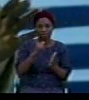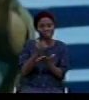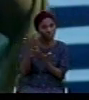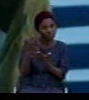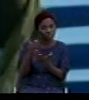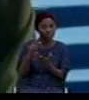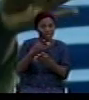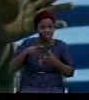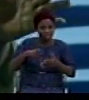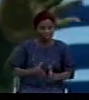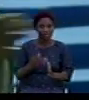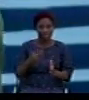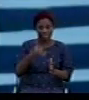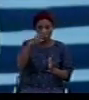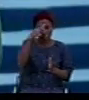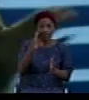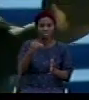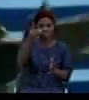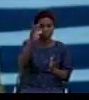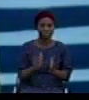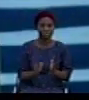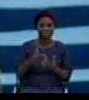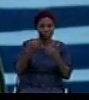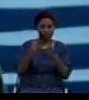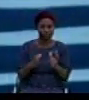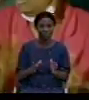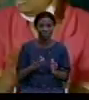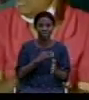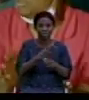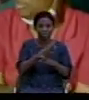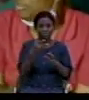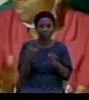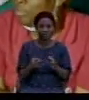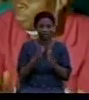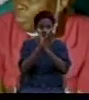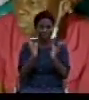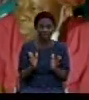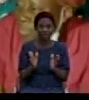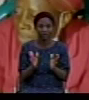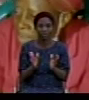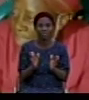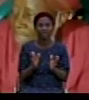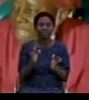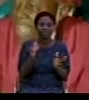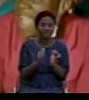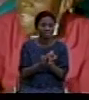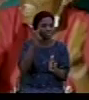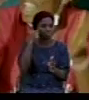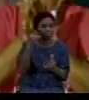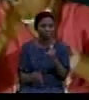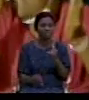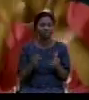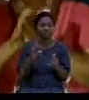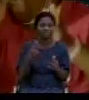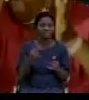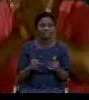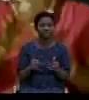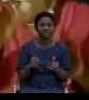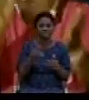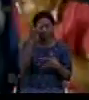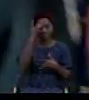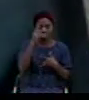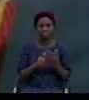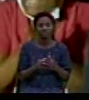prayer, she went to the toilet and that was it. Praise the Lord. Put your hands together for Jesus Christ.